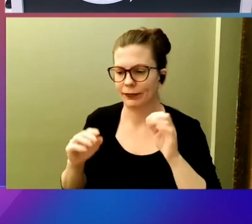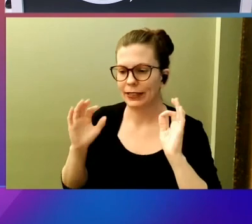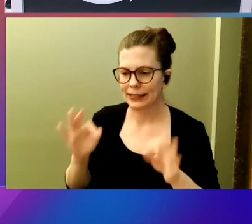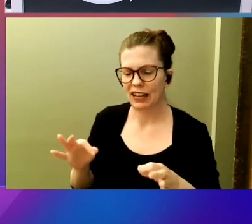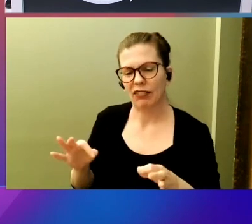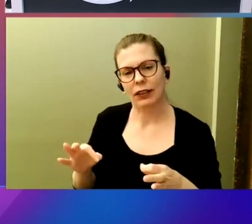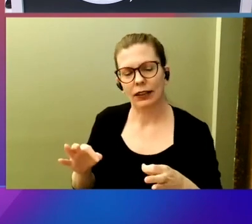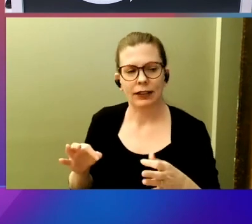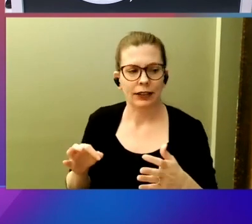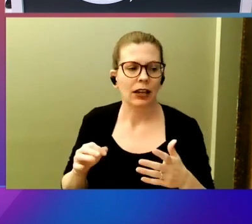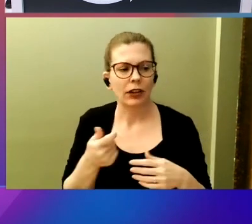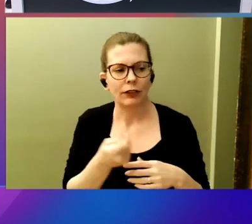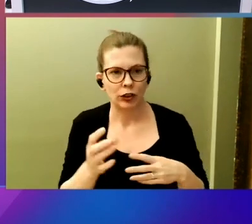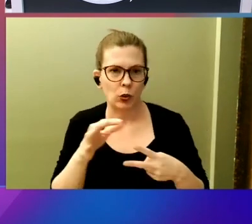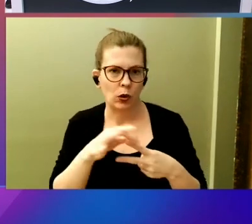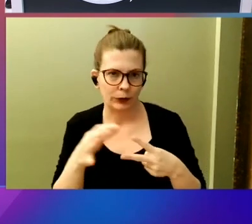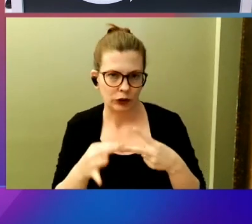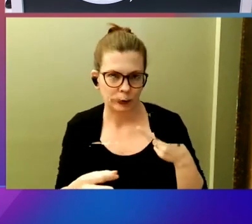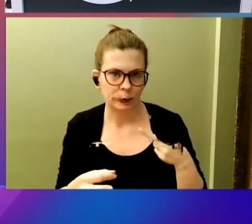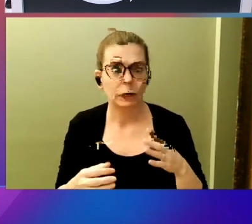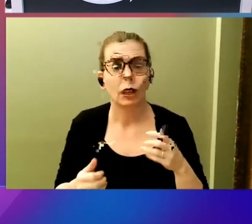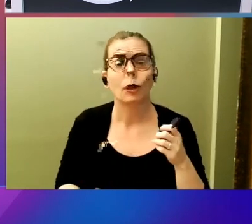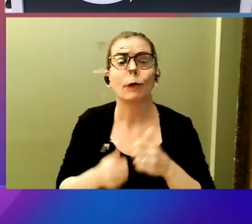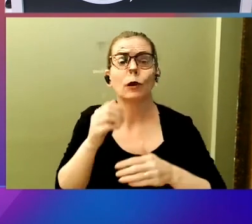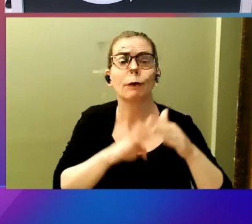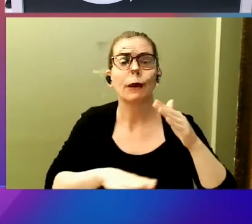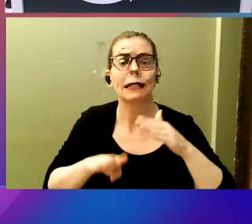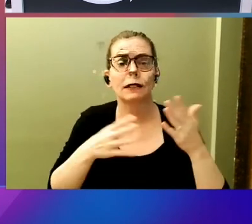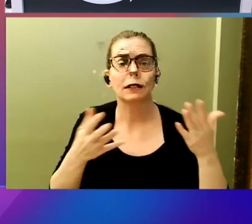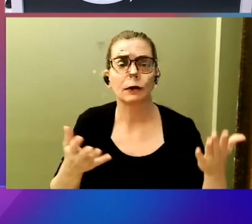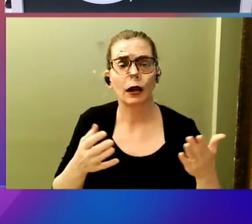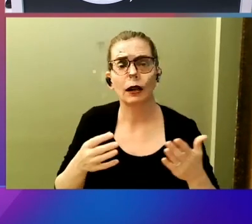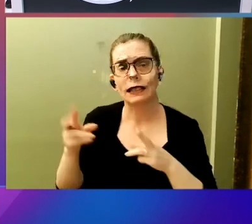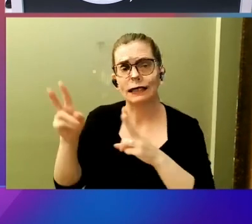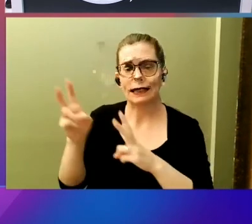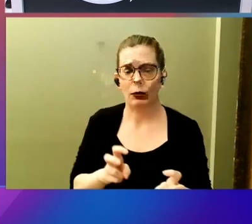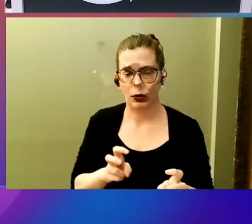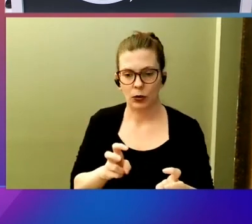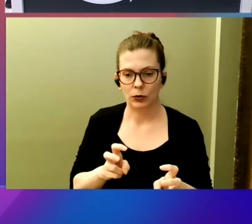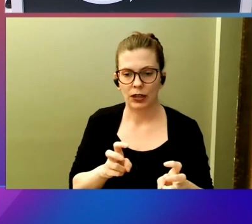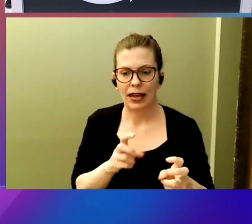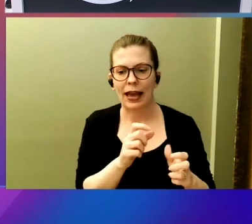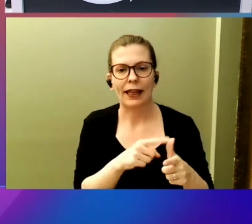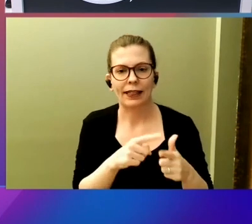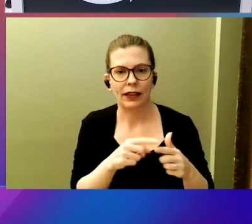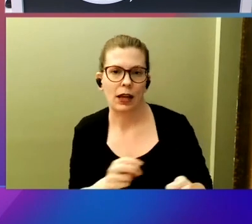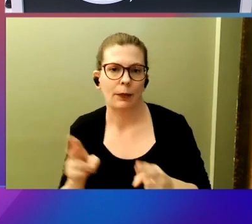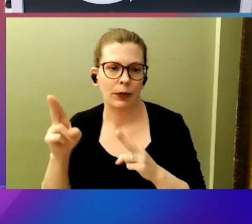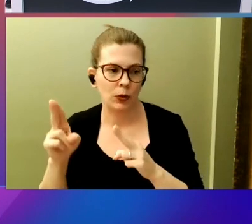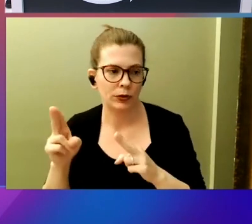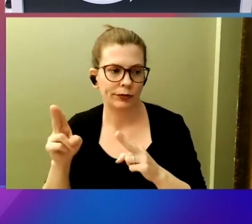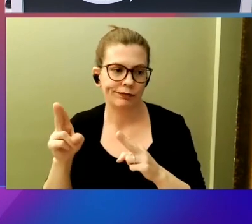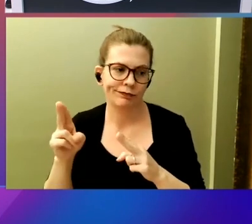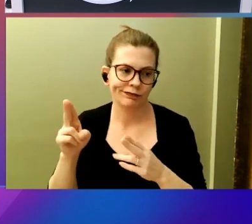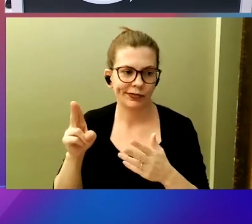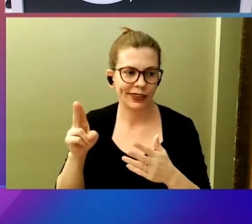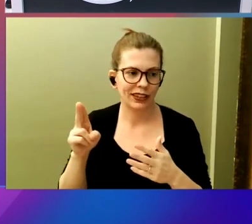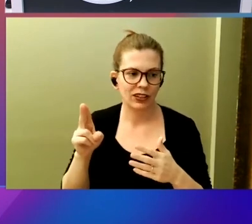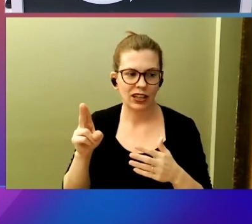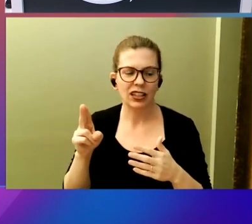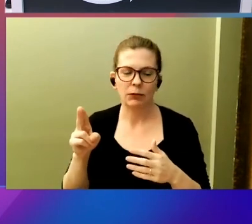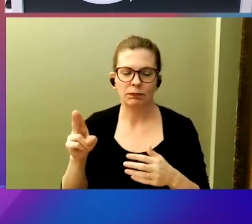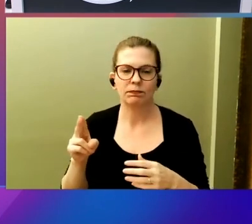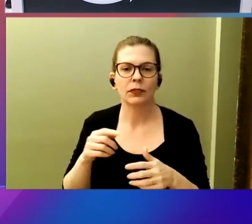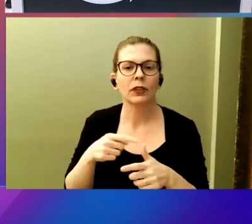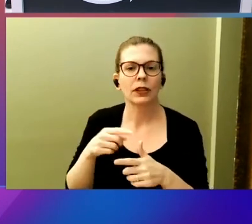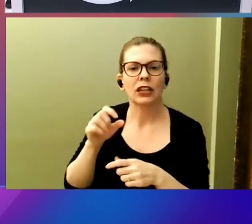options. The most basic option is a download and an upload. So, Right. so once you have SageMaker created, you've got your AWS